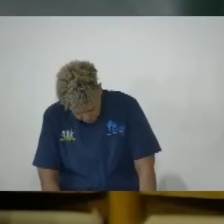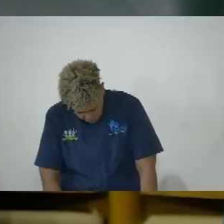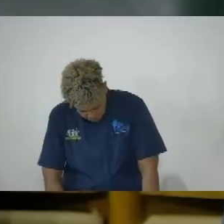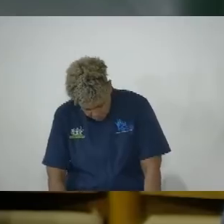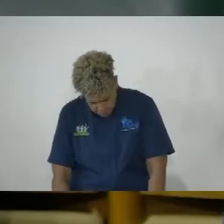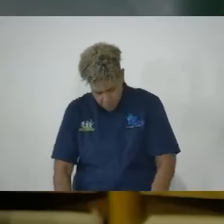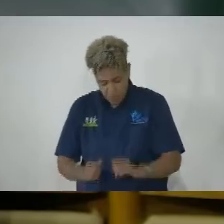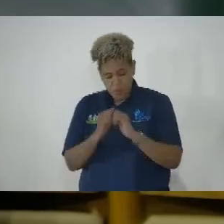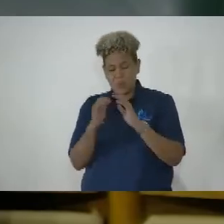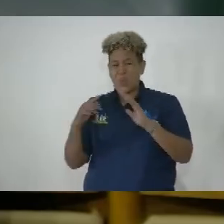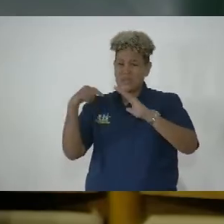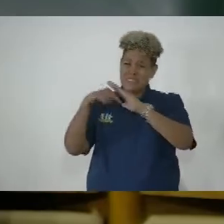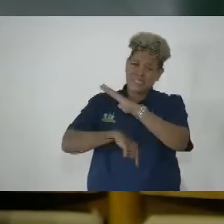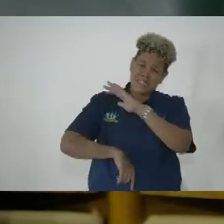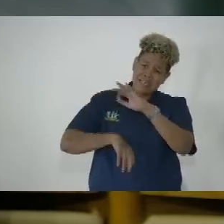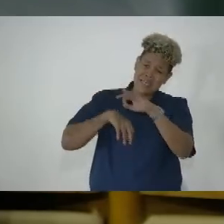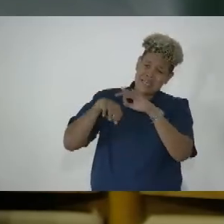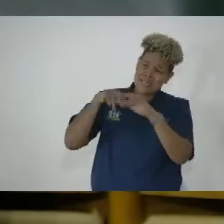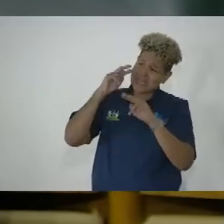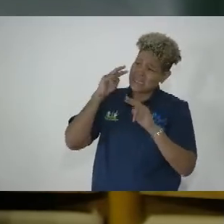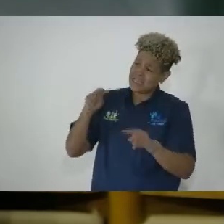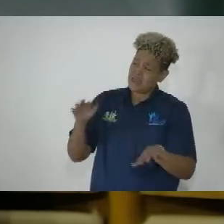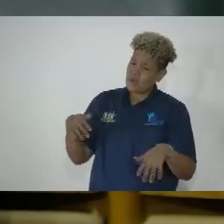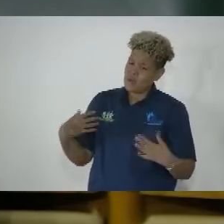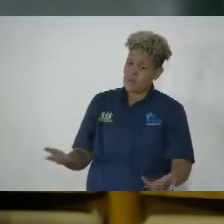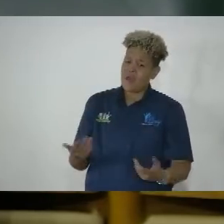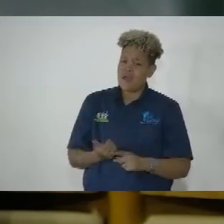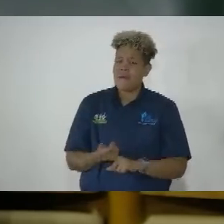without going too deeply into the